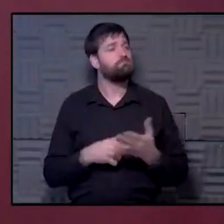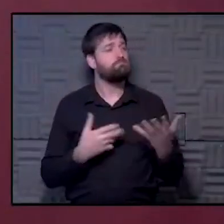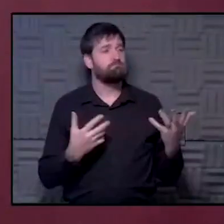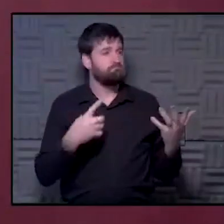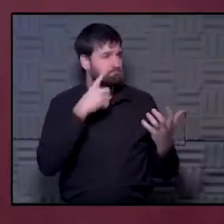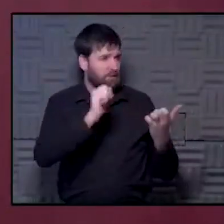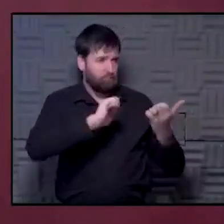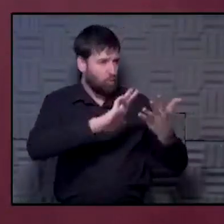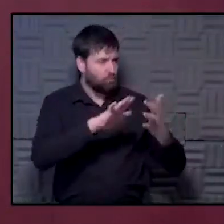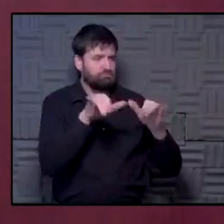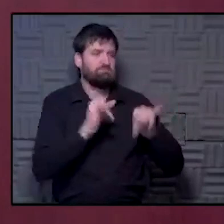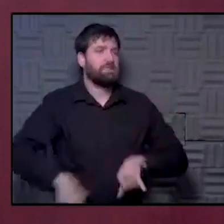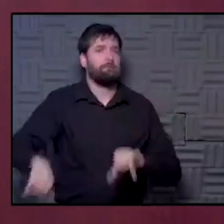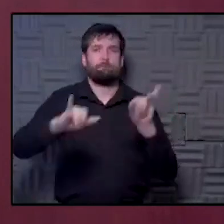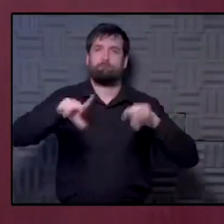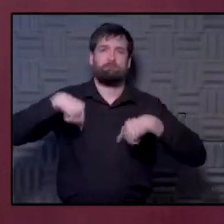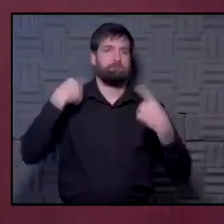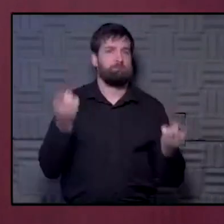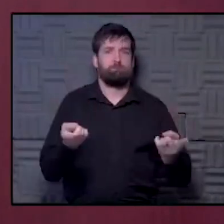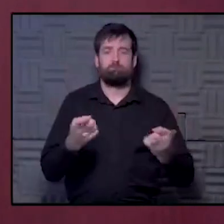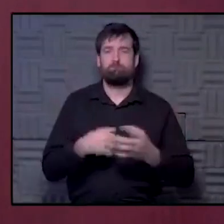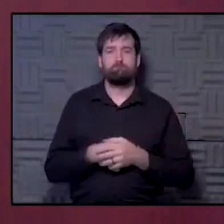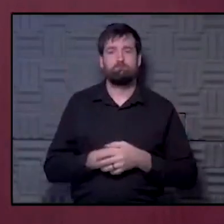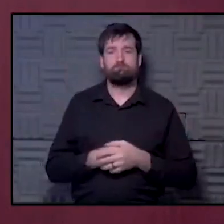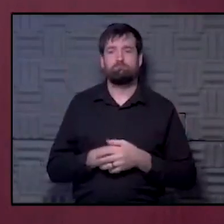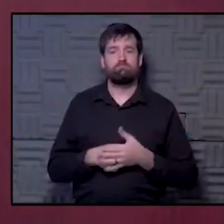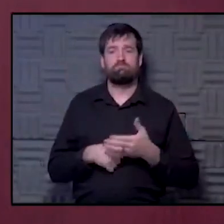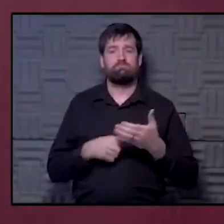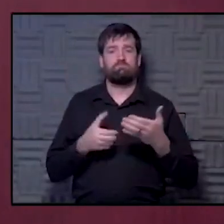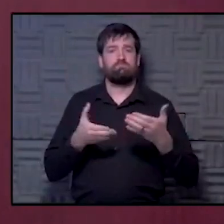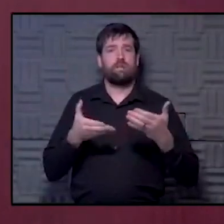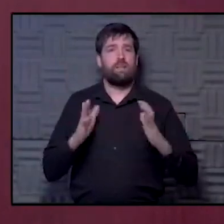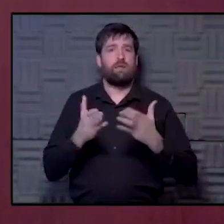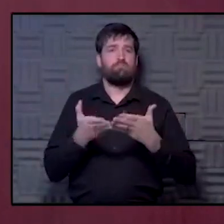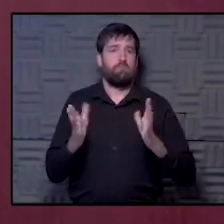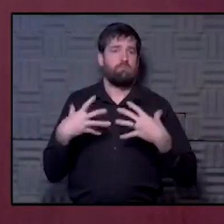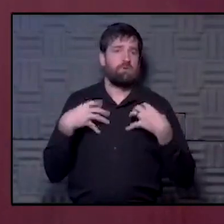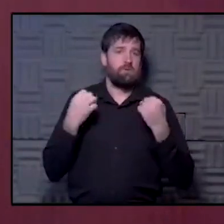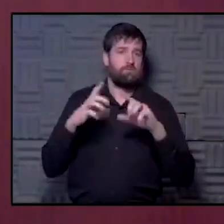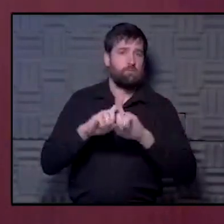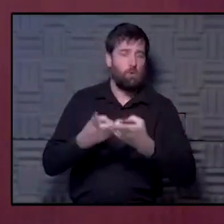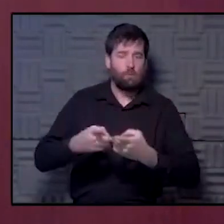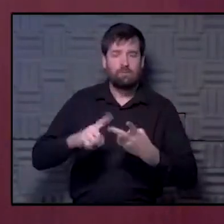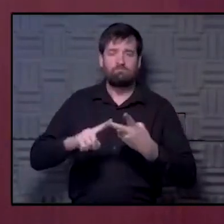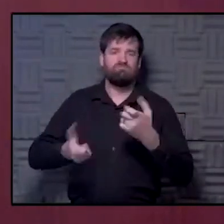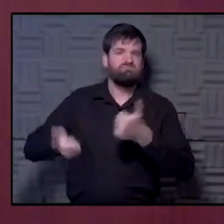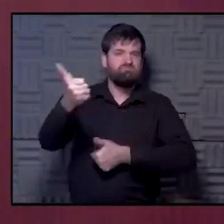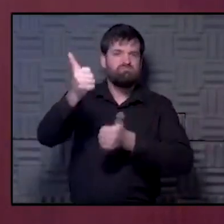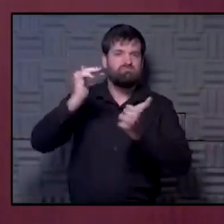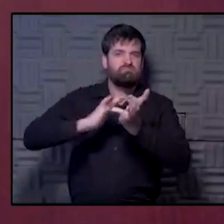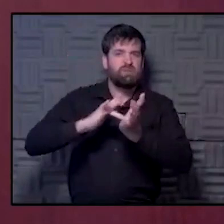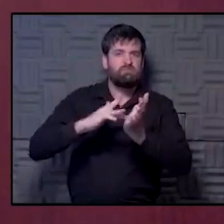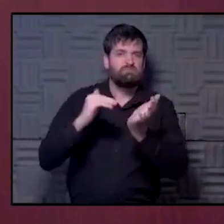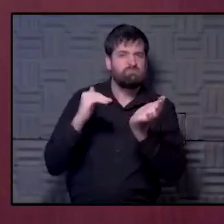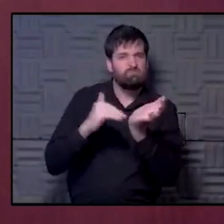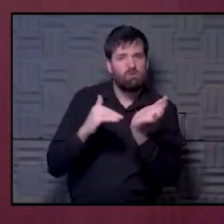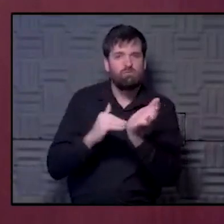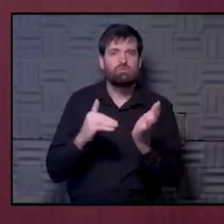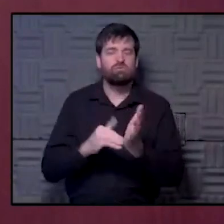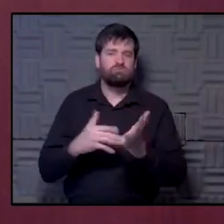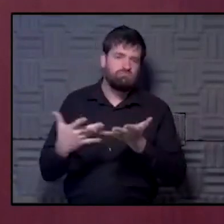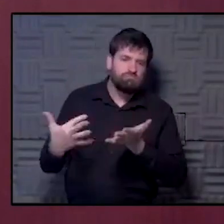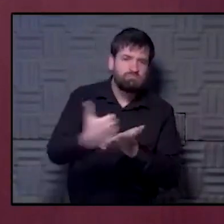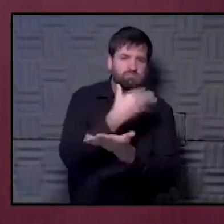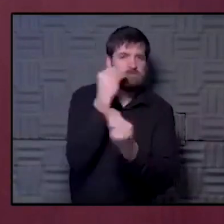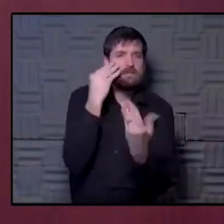the approach has been the same throughout, and that is we always have allowed our public health department, our chief medical officers to gather the data,